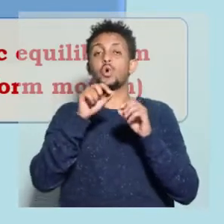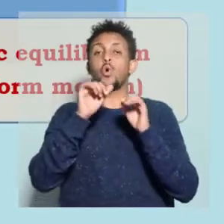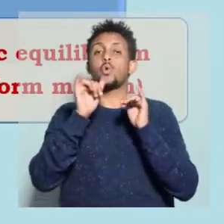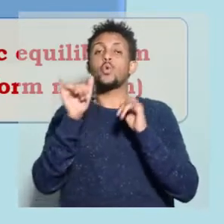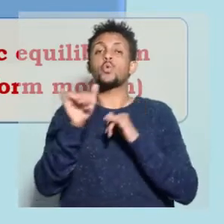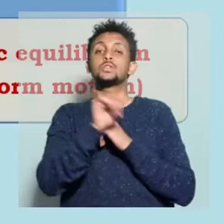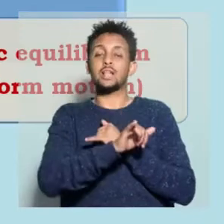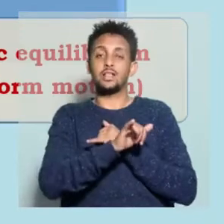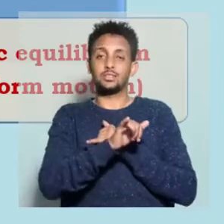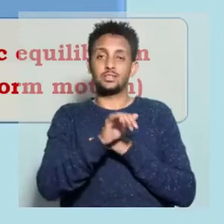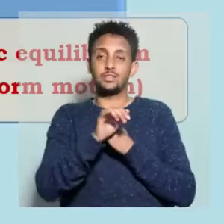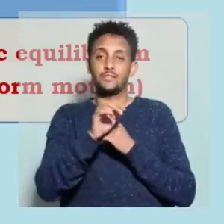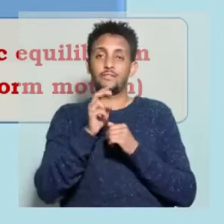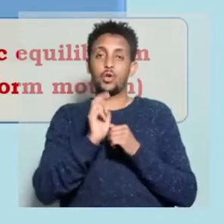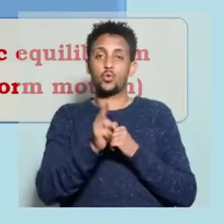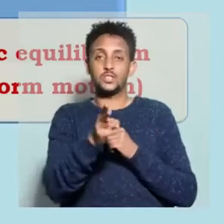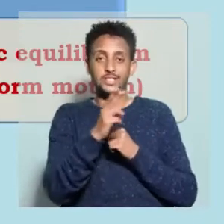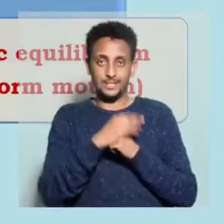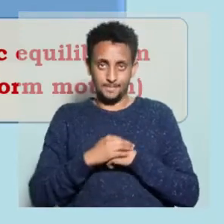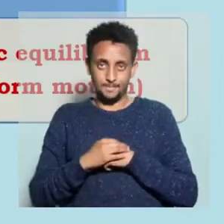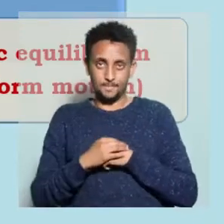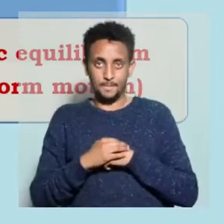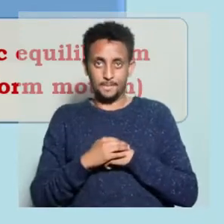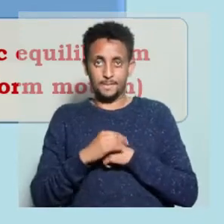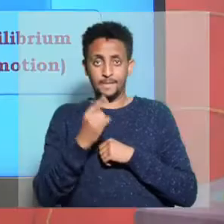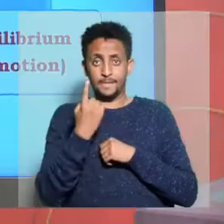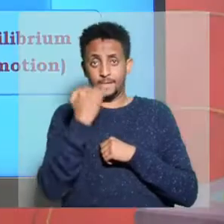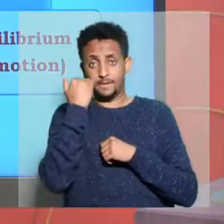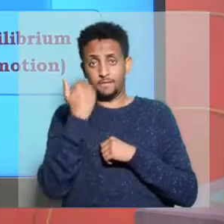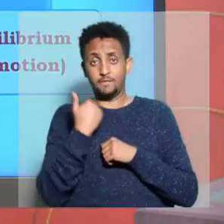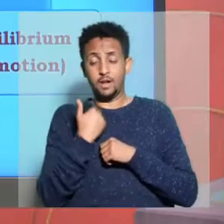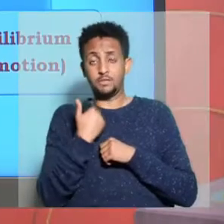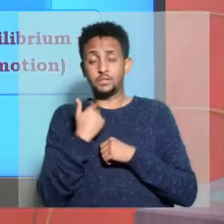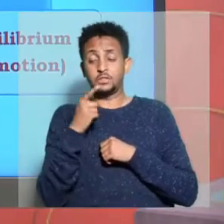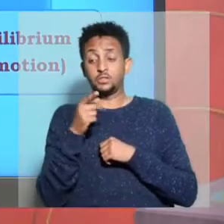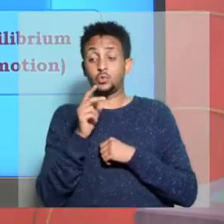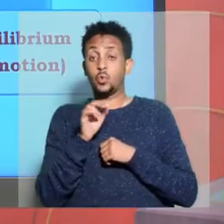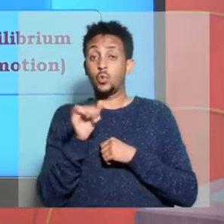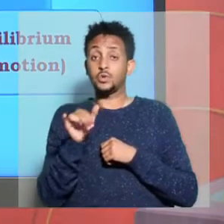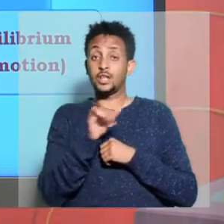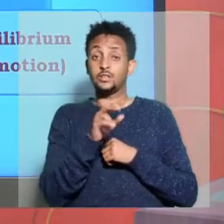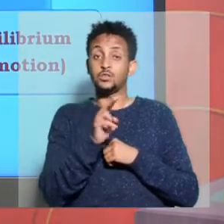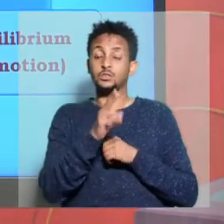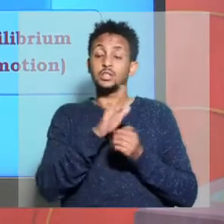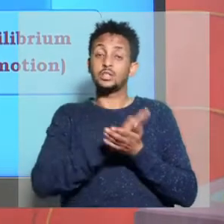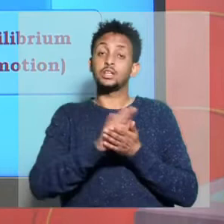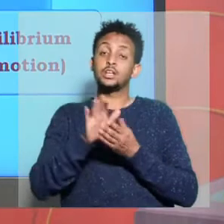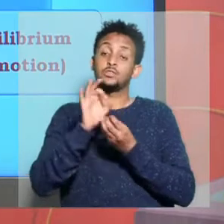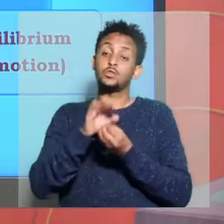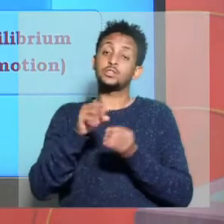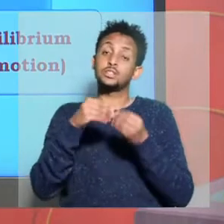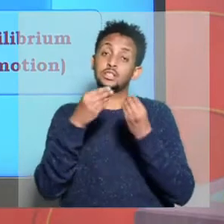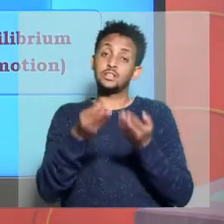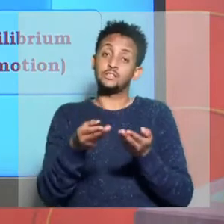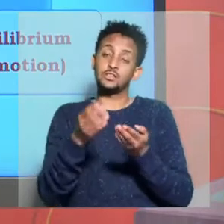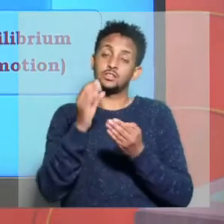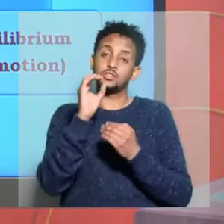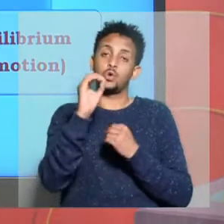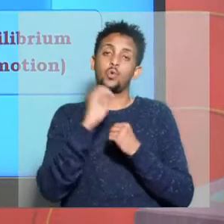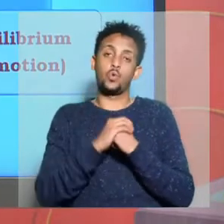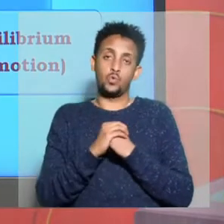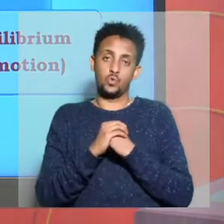constant velocity. If it has a constant velocity, the net force on a given object can be